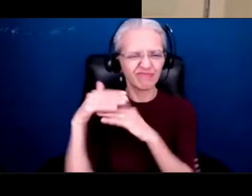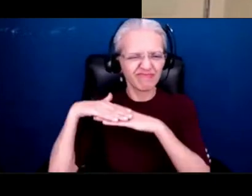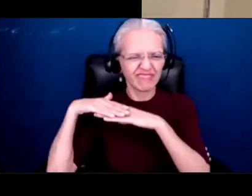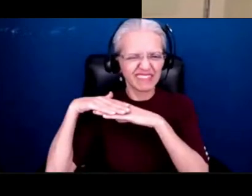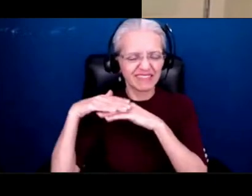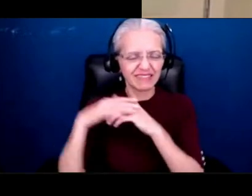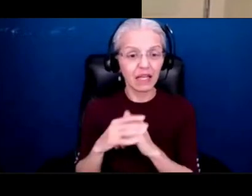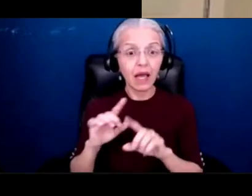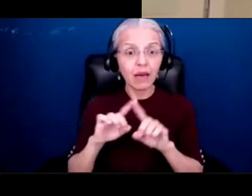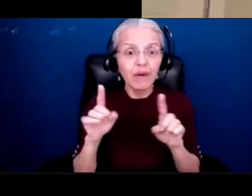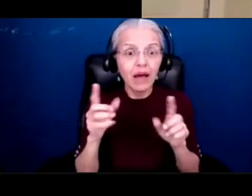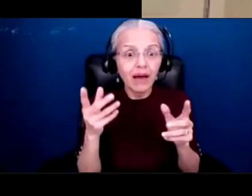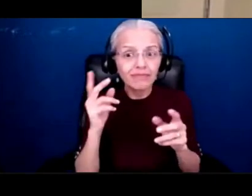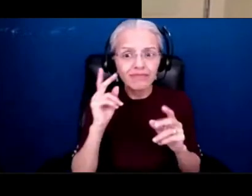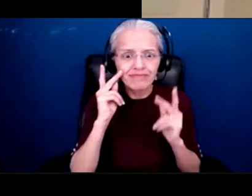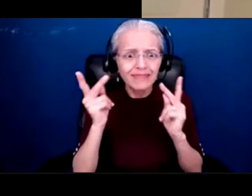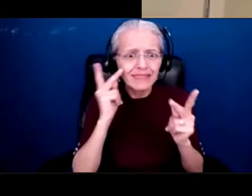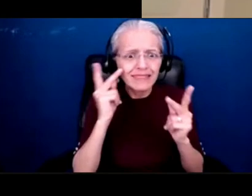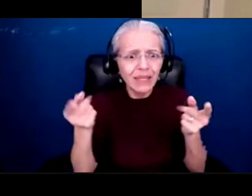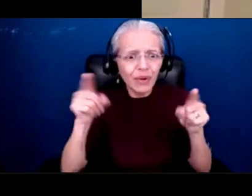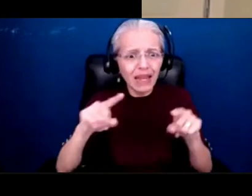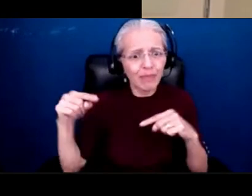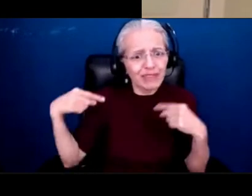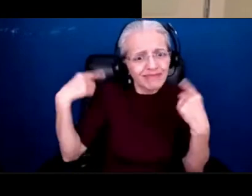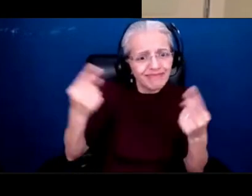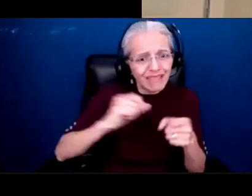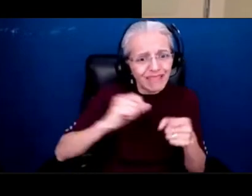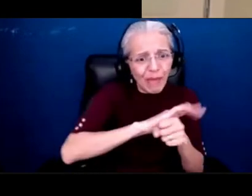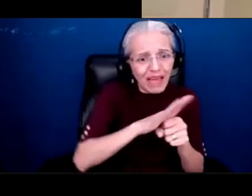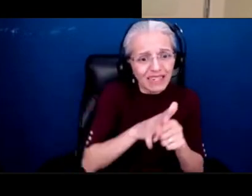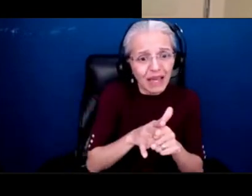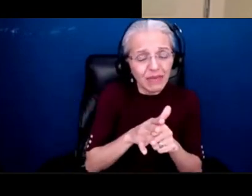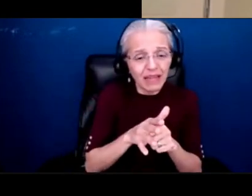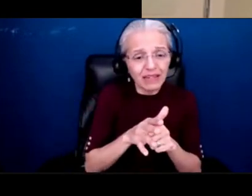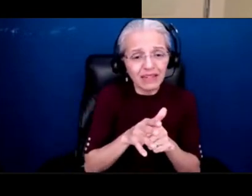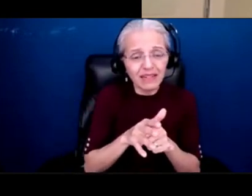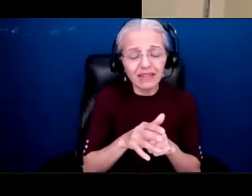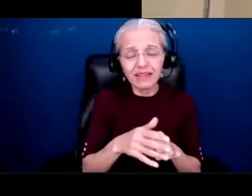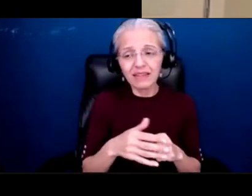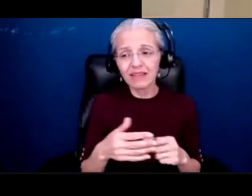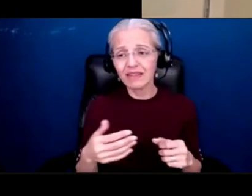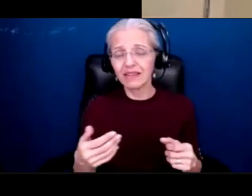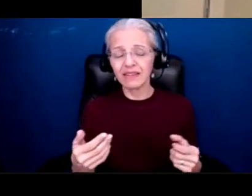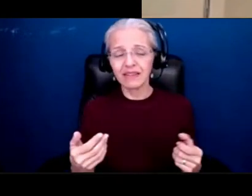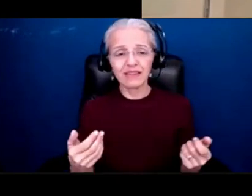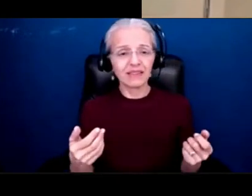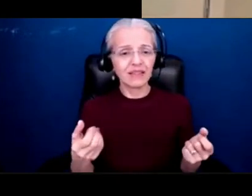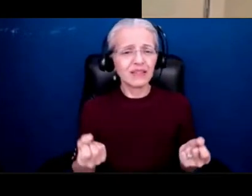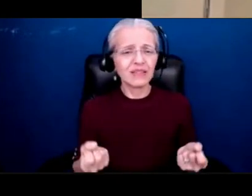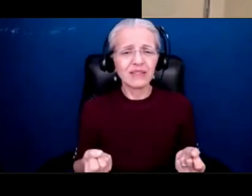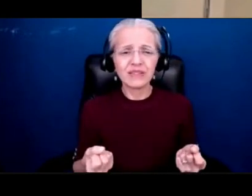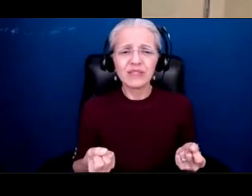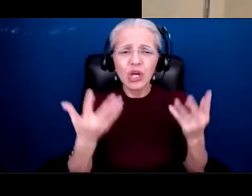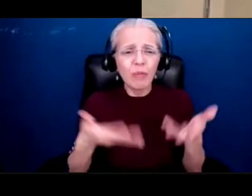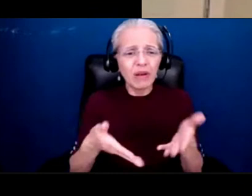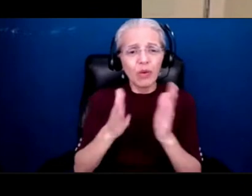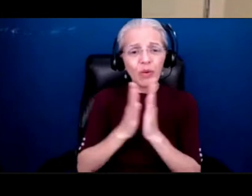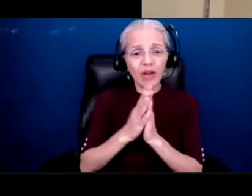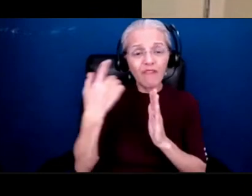look what happened during the pandemic, right? With so many other times, there were requests for